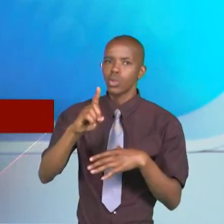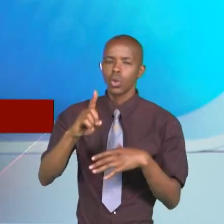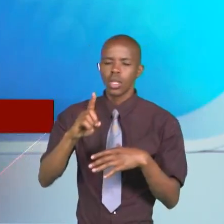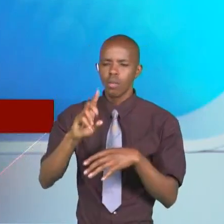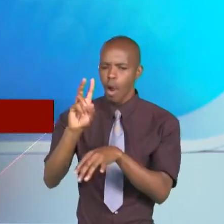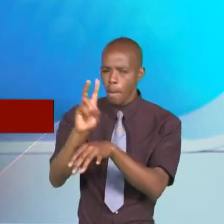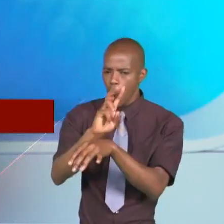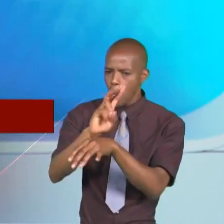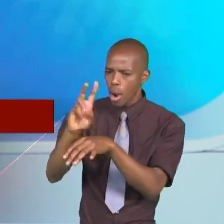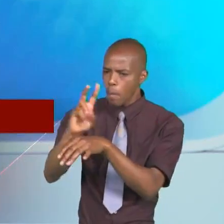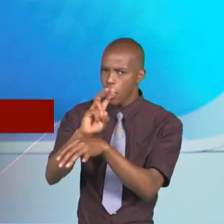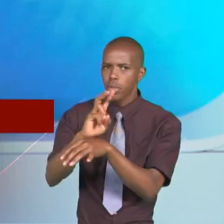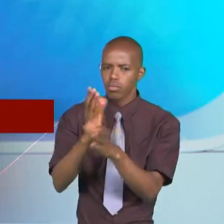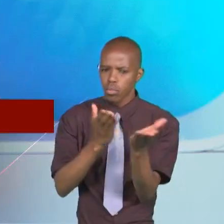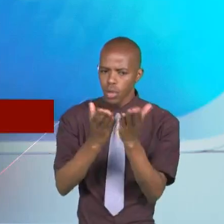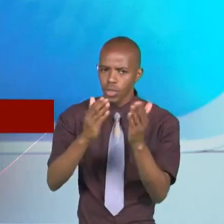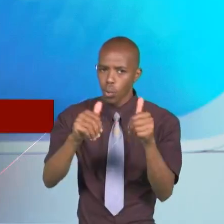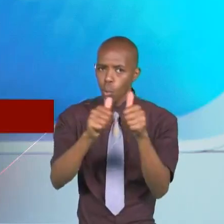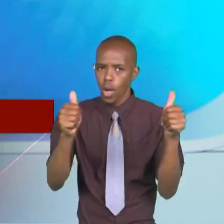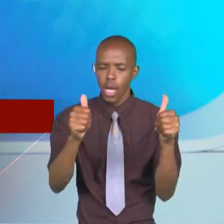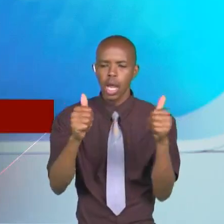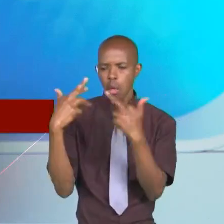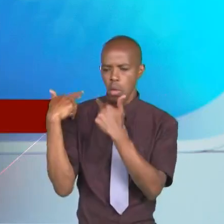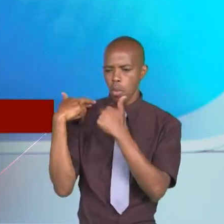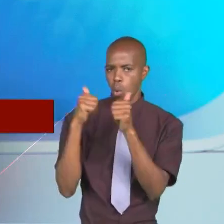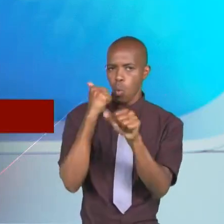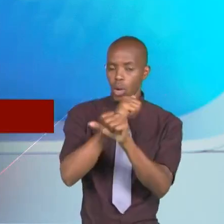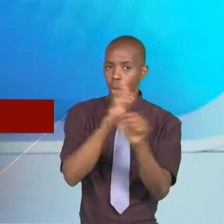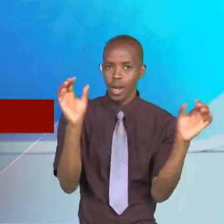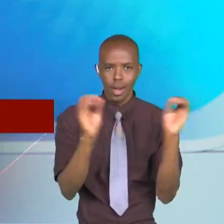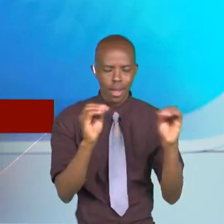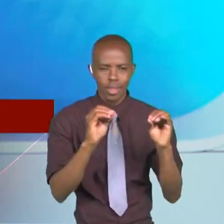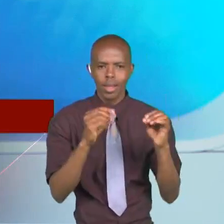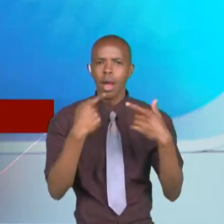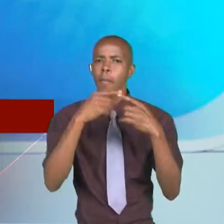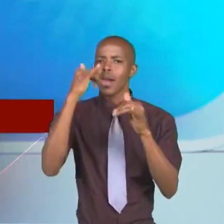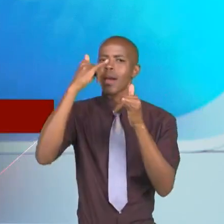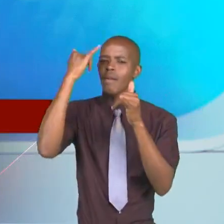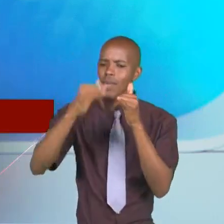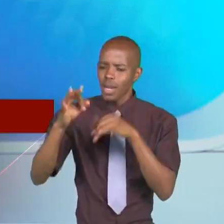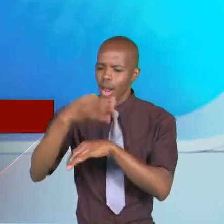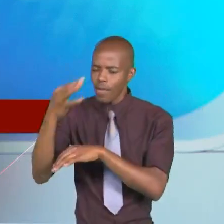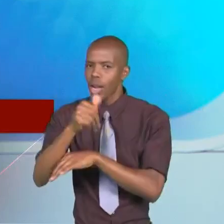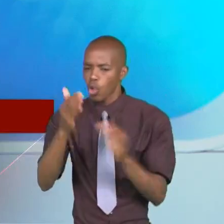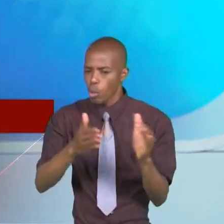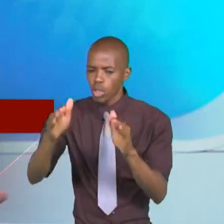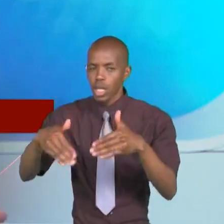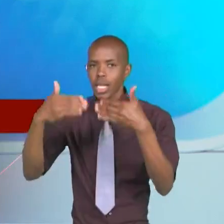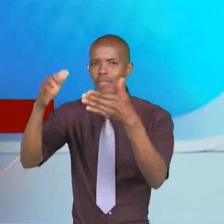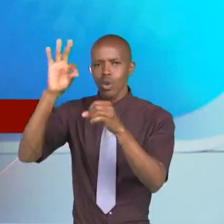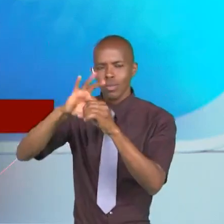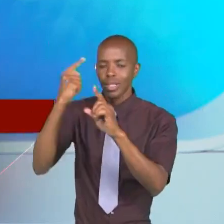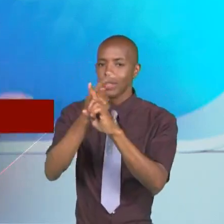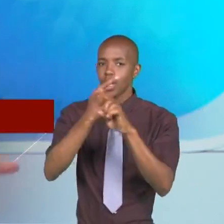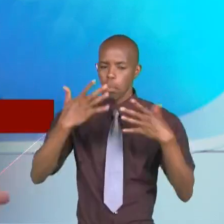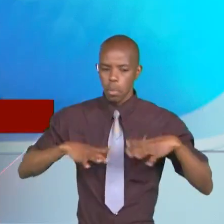in check and are delivering on their functions, who are not playing their part, you know. And then again, at the end of the day, we failing when another chance is given to us to vote in different